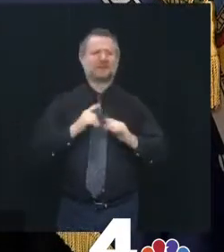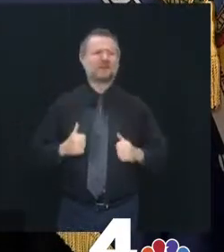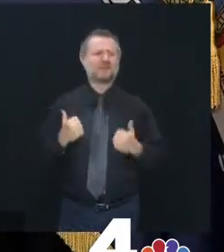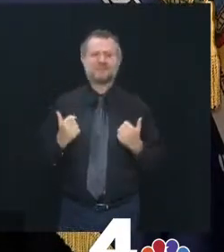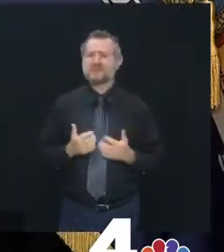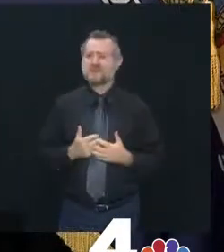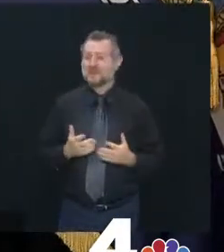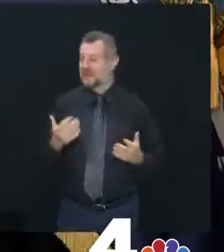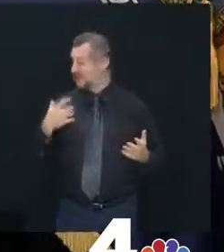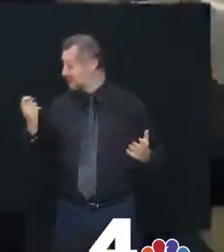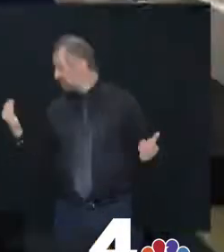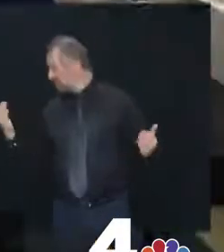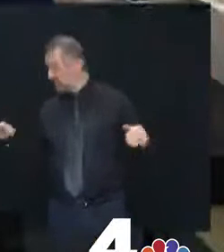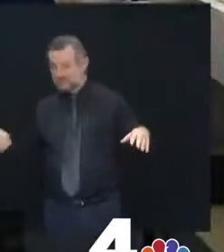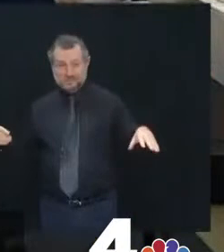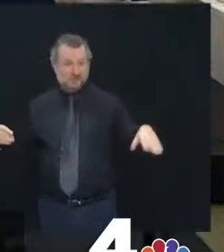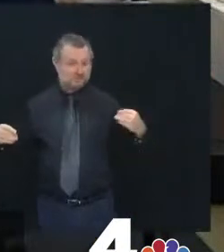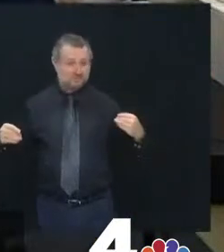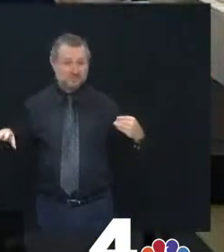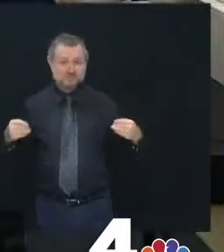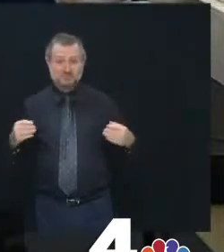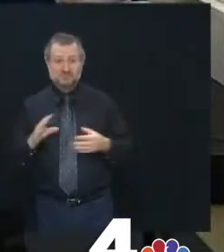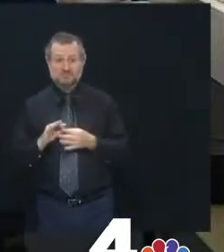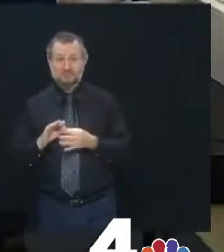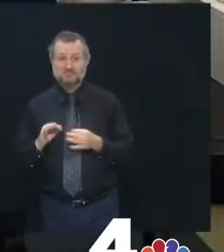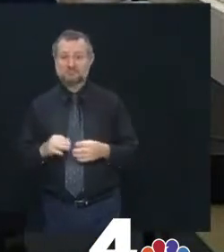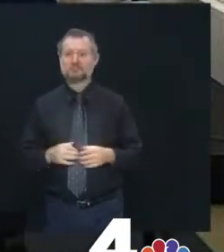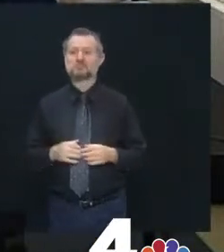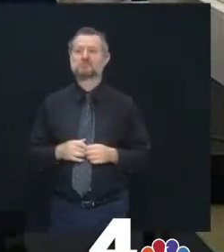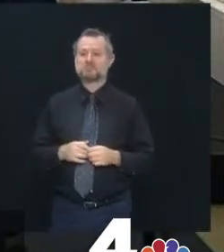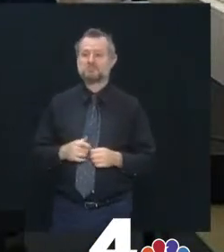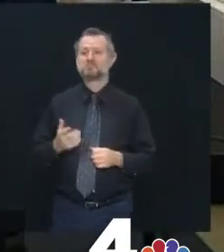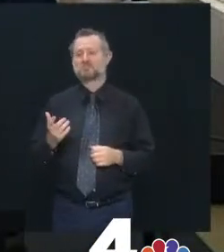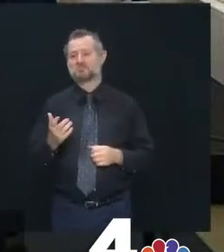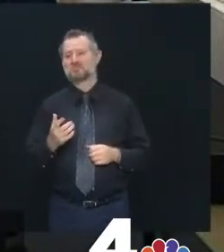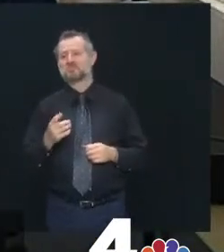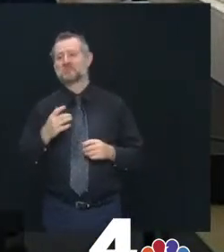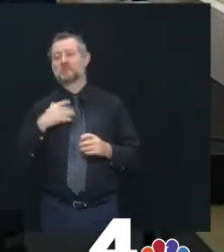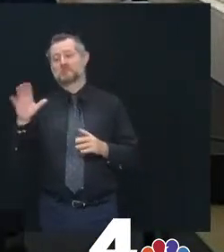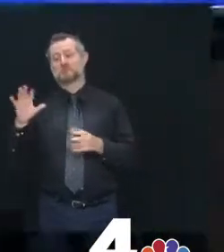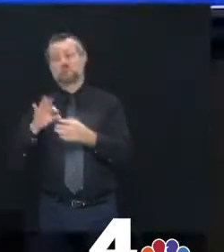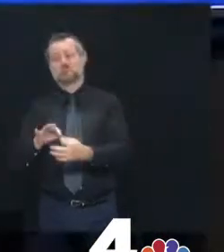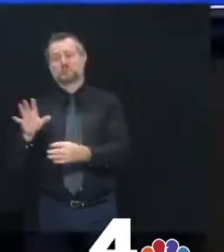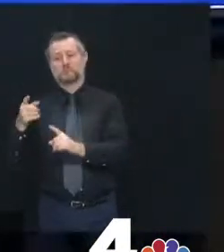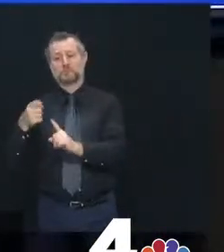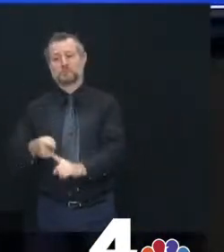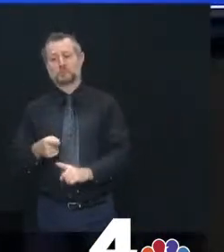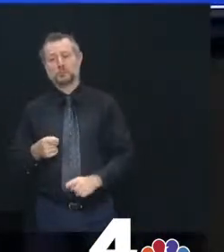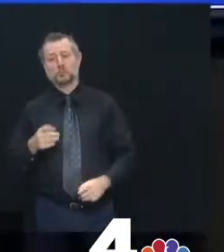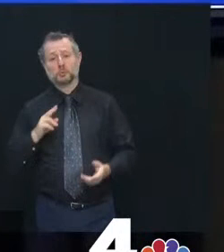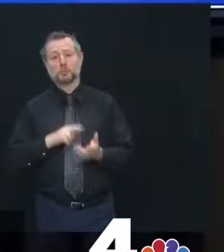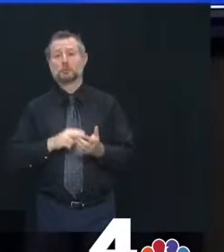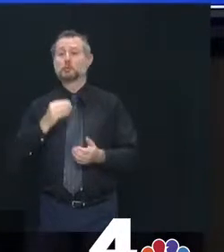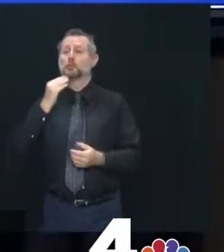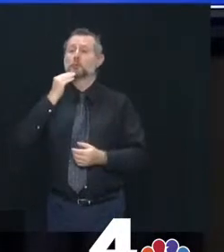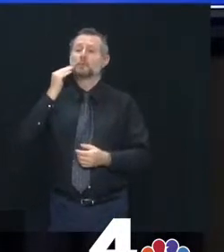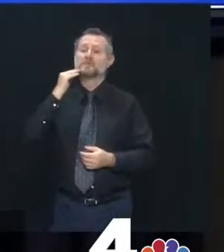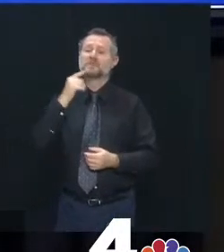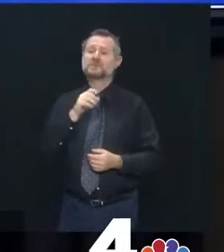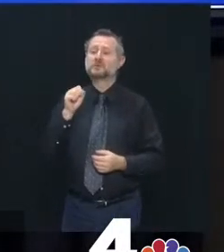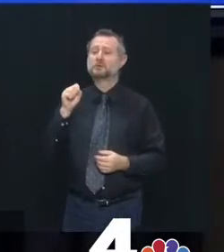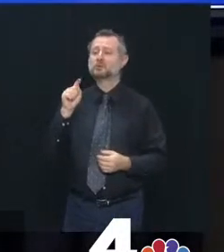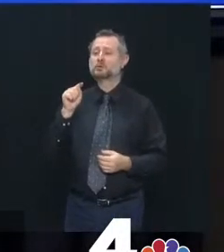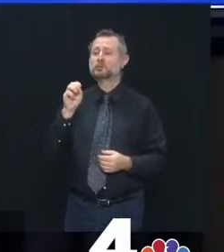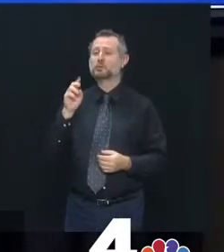want to add anything, Melissa? No, I would just add to that on the governor's point. We're struggling right now with the nursing home in Steuben County. We've had outbreaks